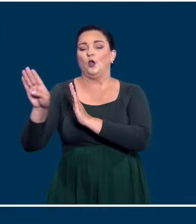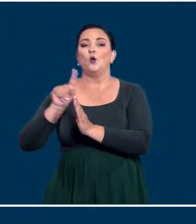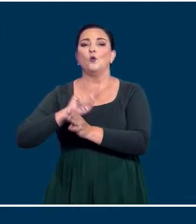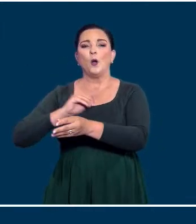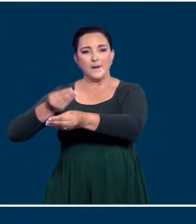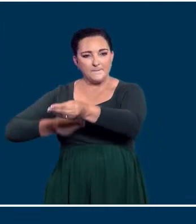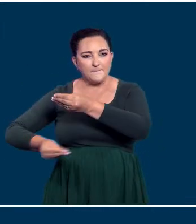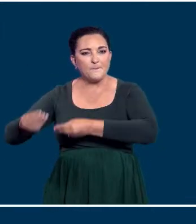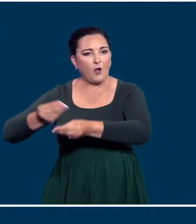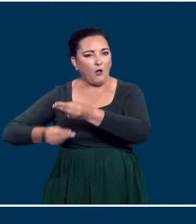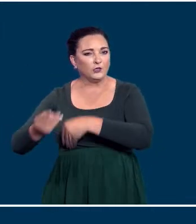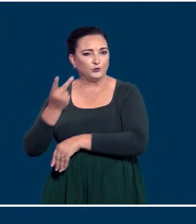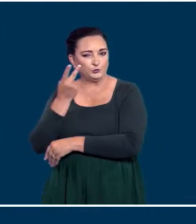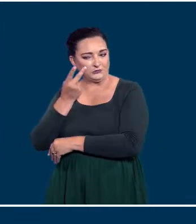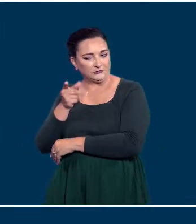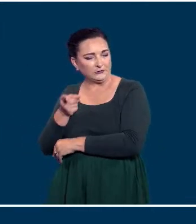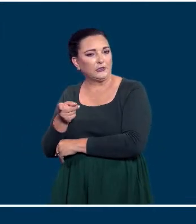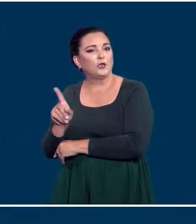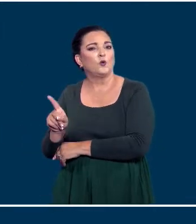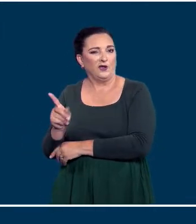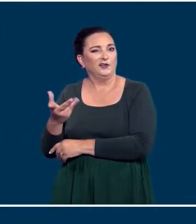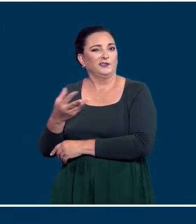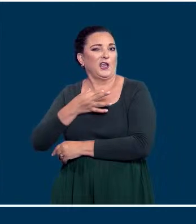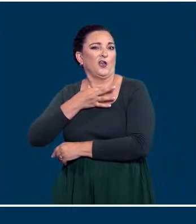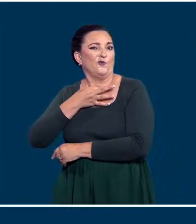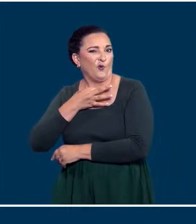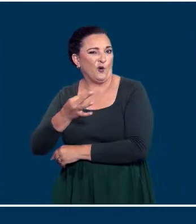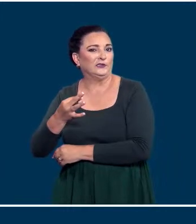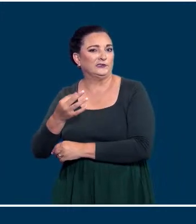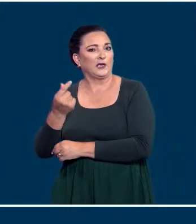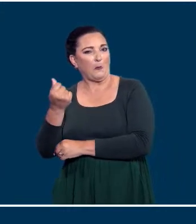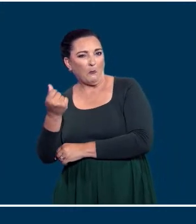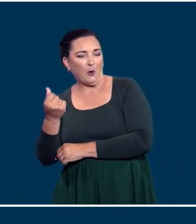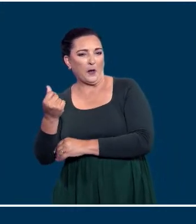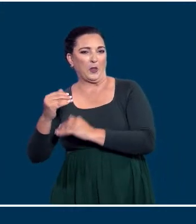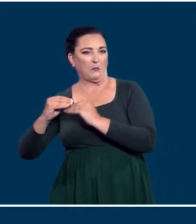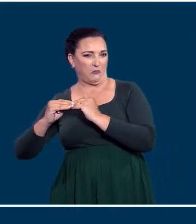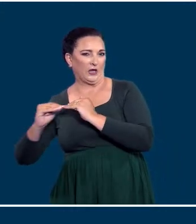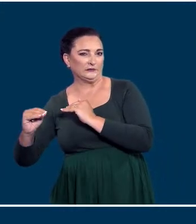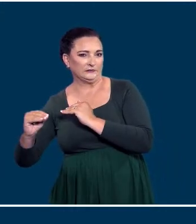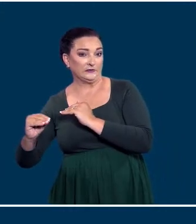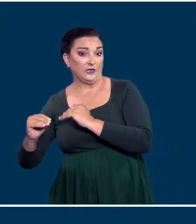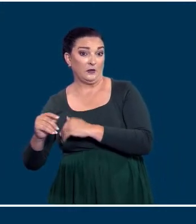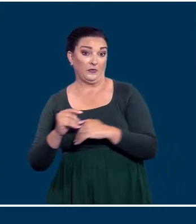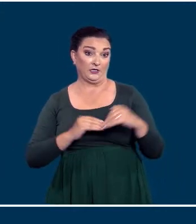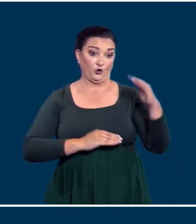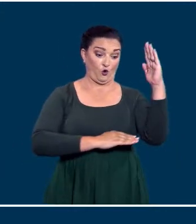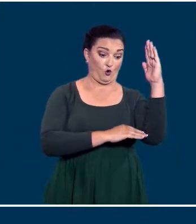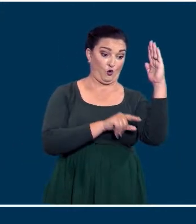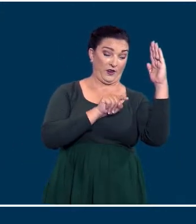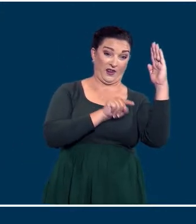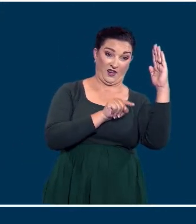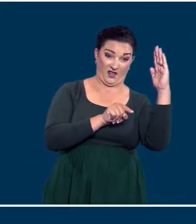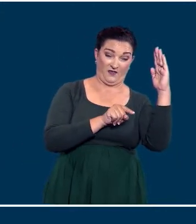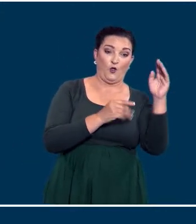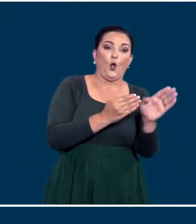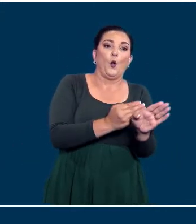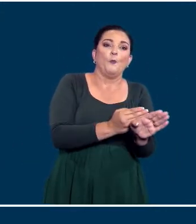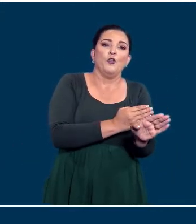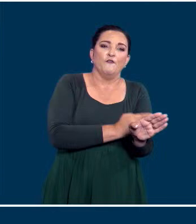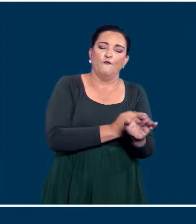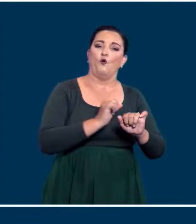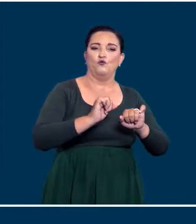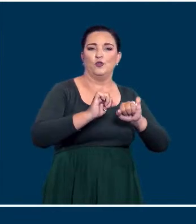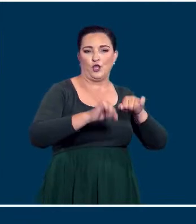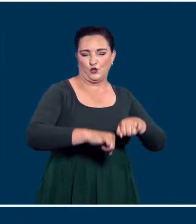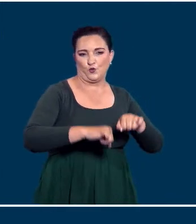that there's quite a lot of risk premium priced in. And then on the left-hand side, the forward rate agreement, which gives us